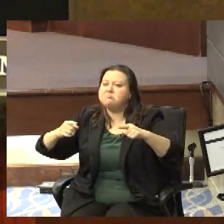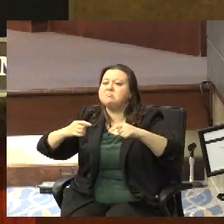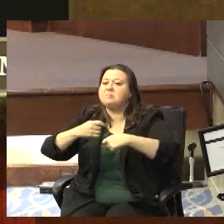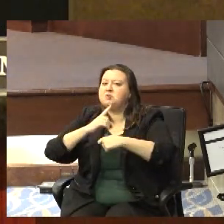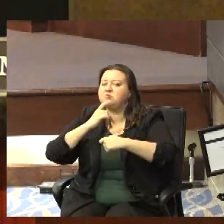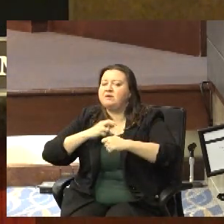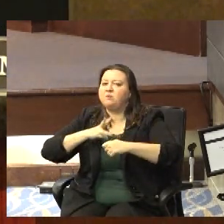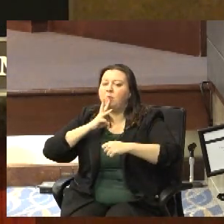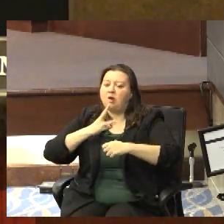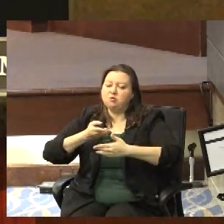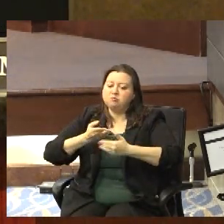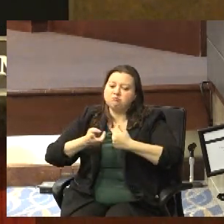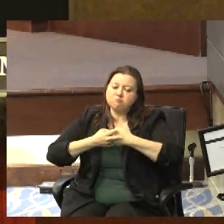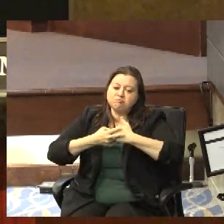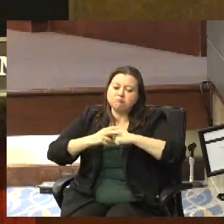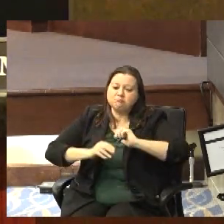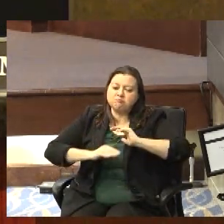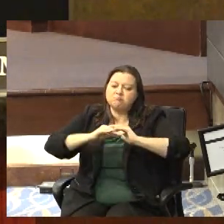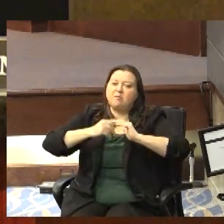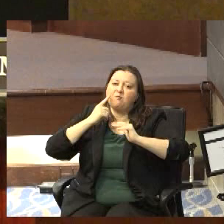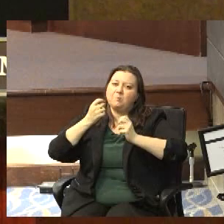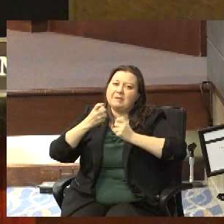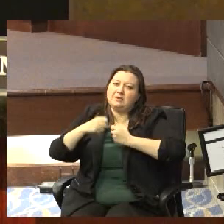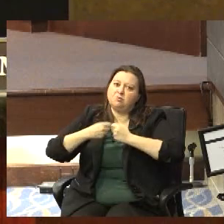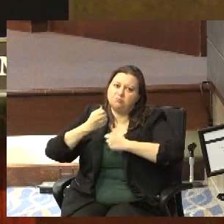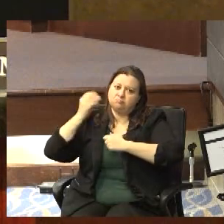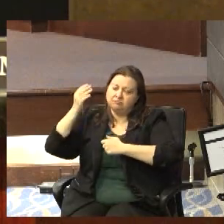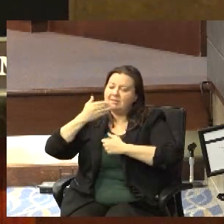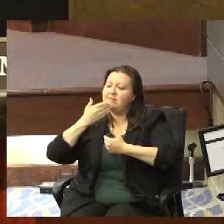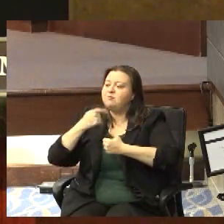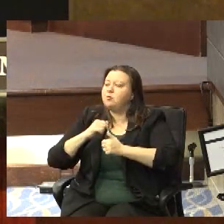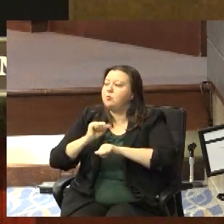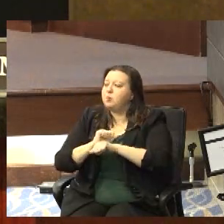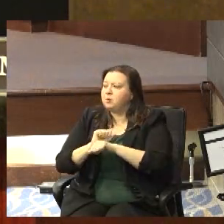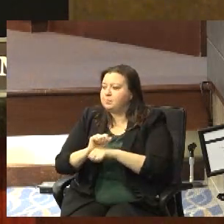water supply for the years ahead. So thanks to staff for all their hard work on this matter.